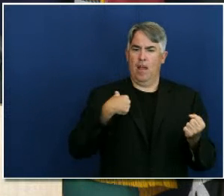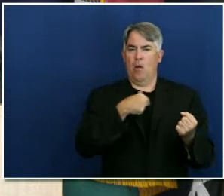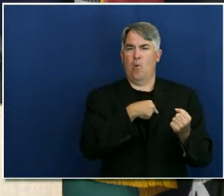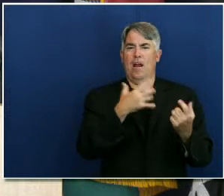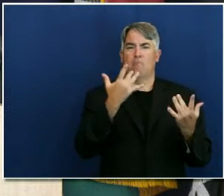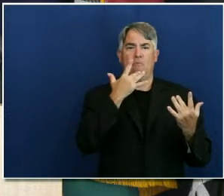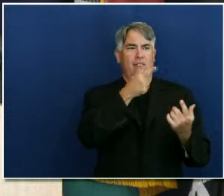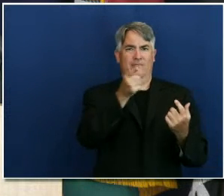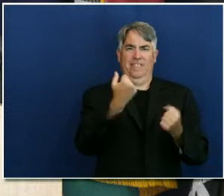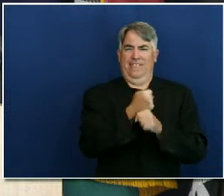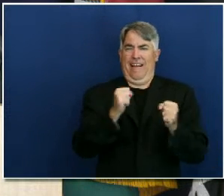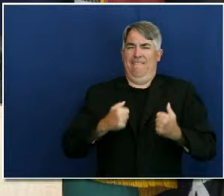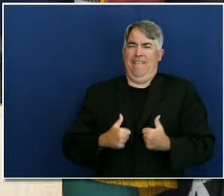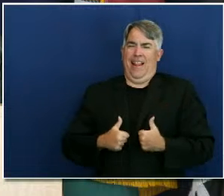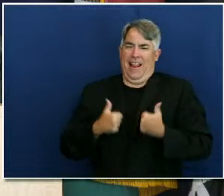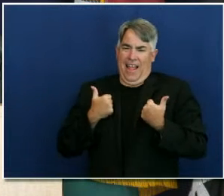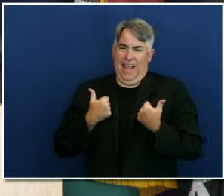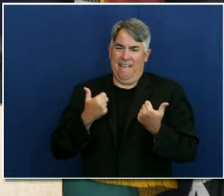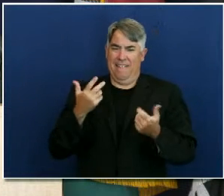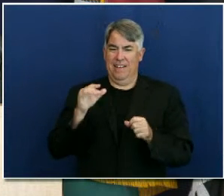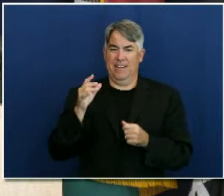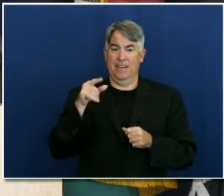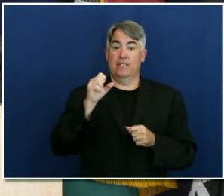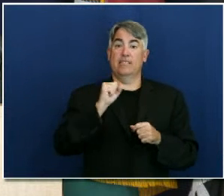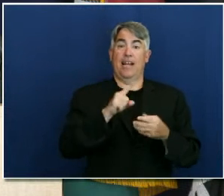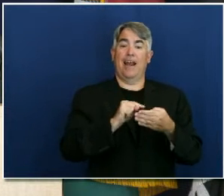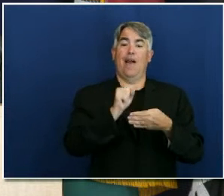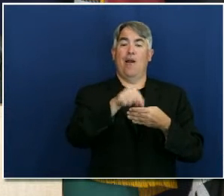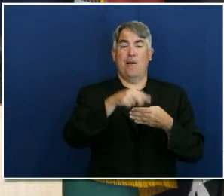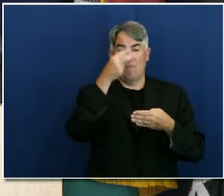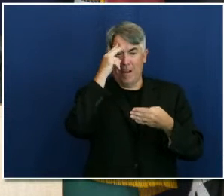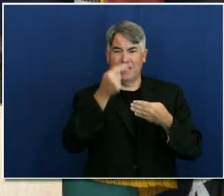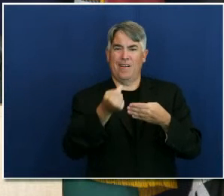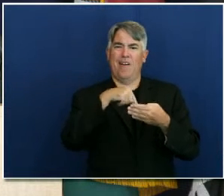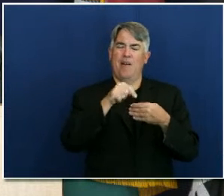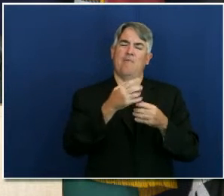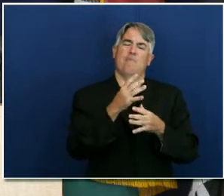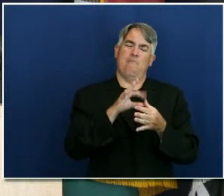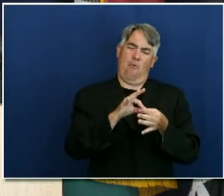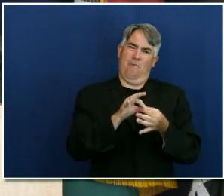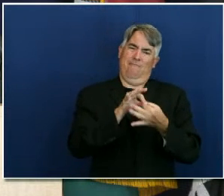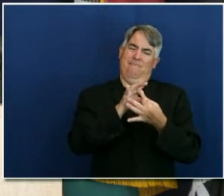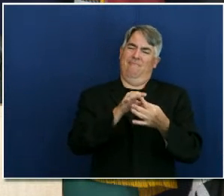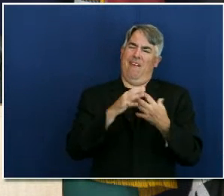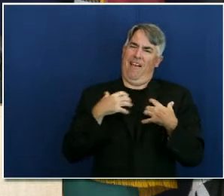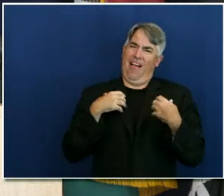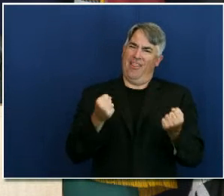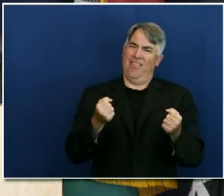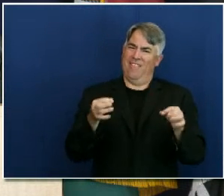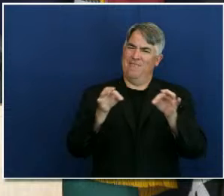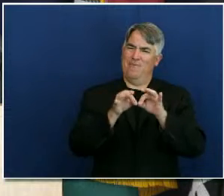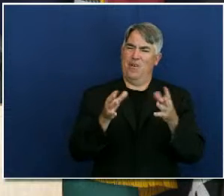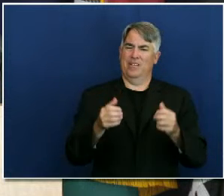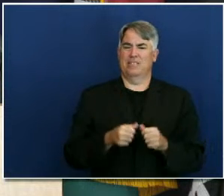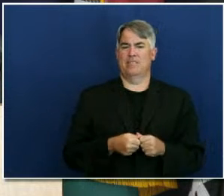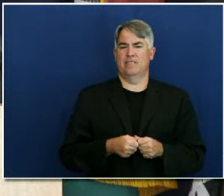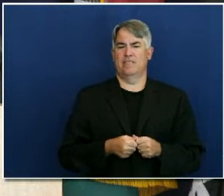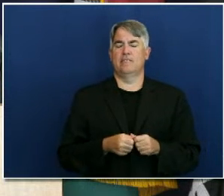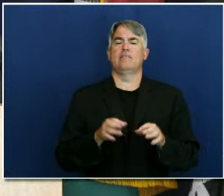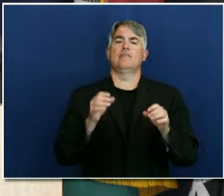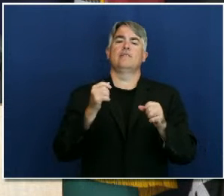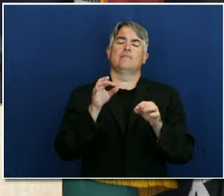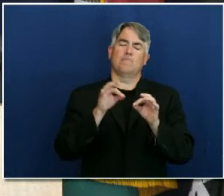our region is healthier and stronger. Still a lot of work to be done, and so I want to make sure that we continue to be safe and encourage those of